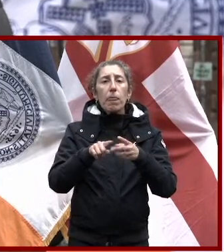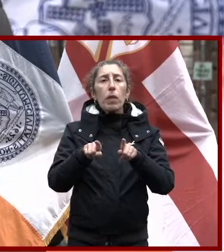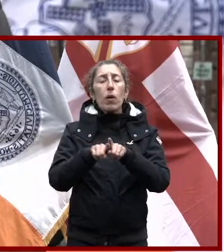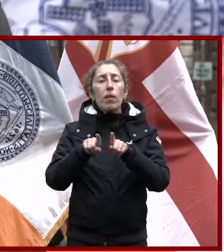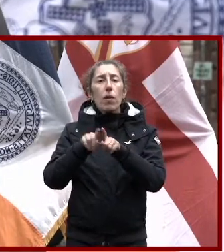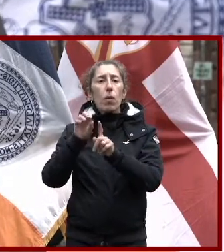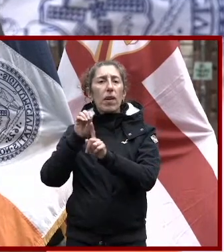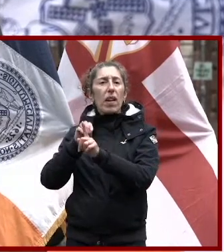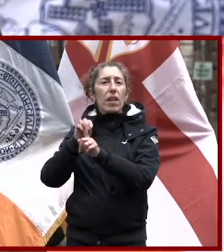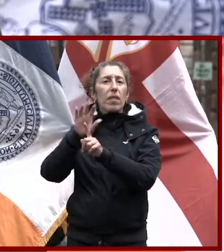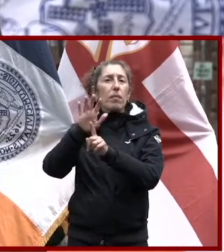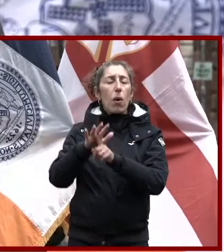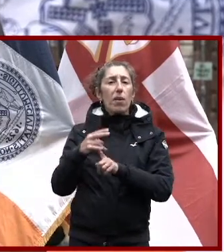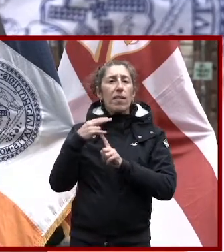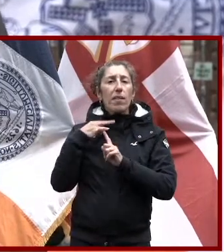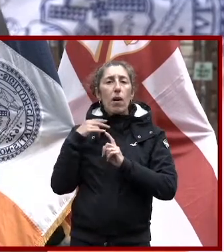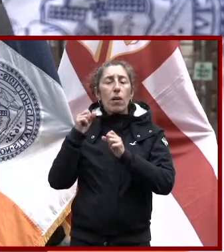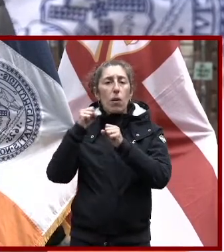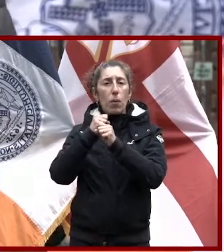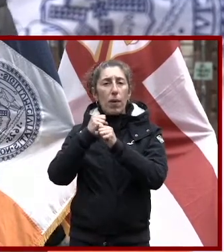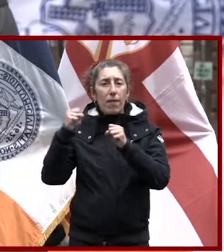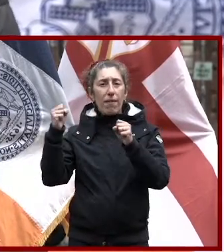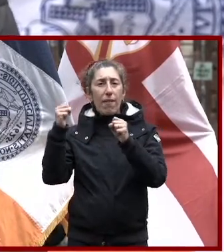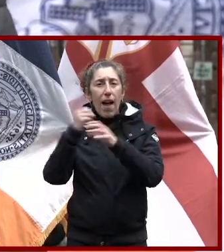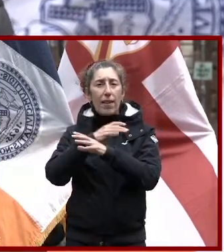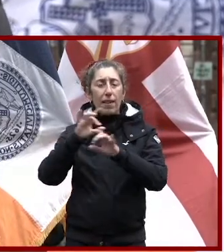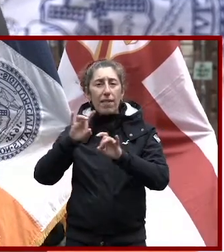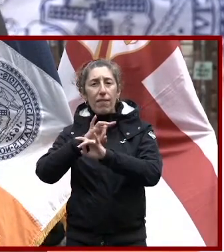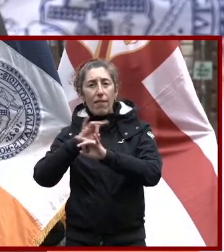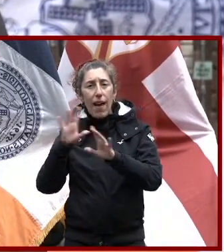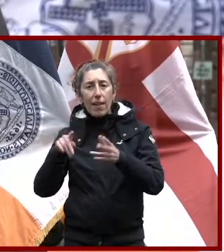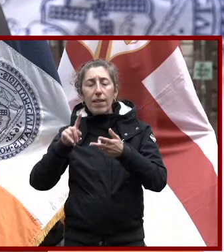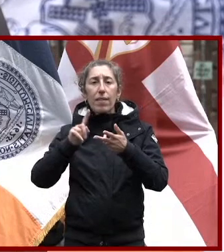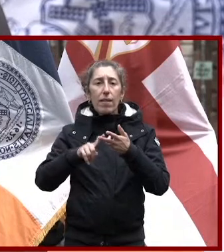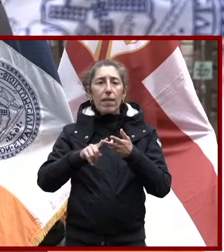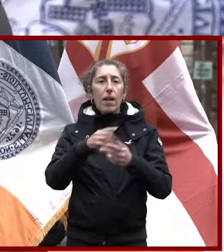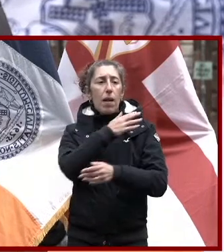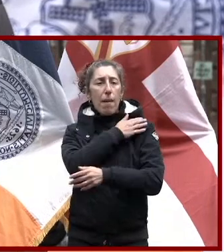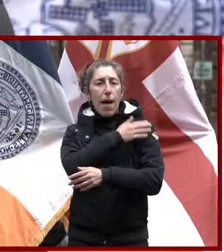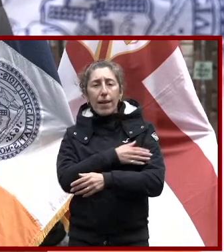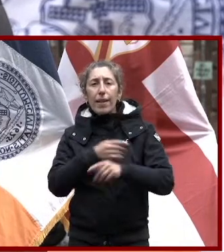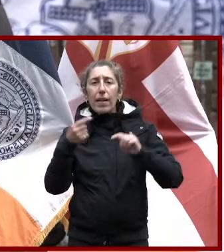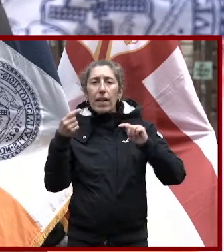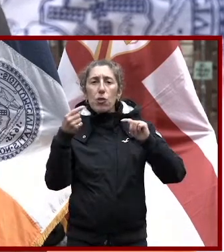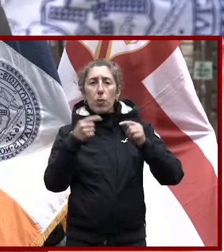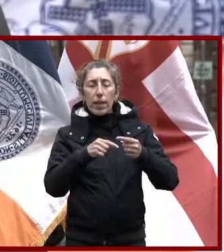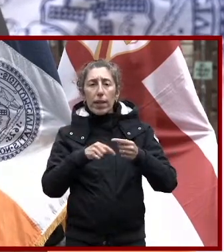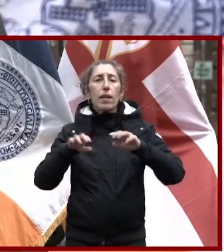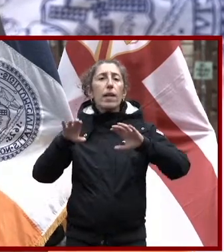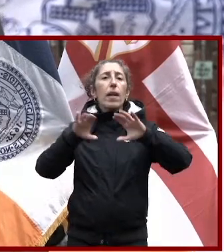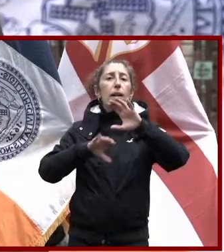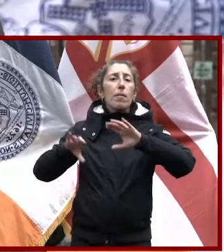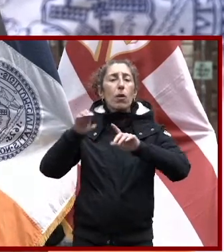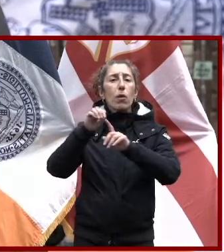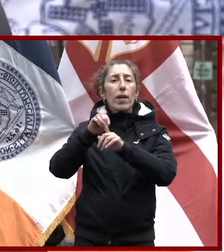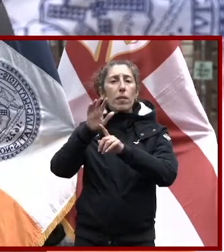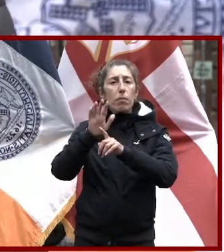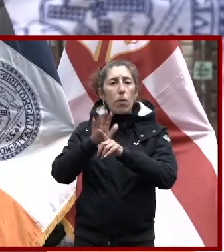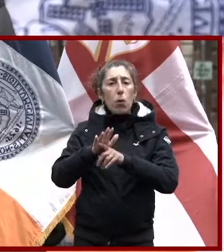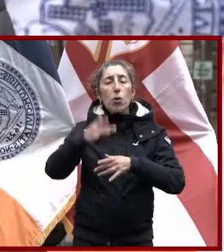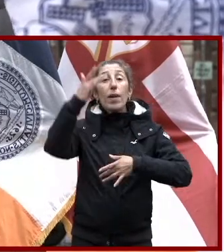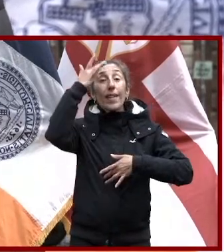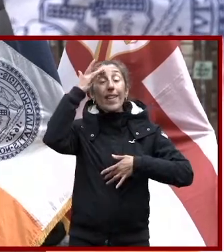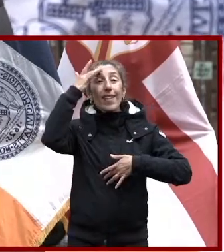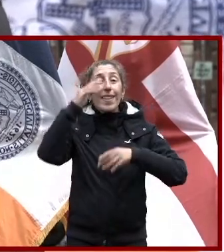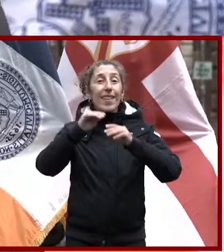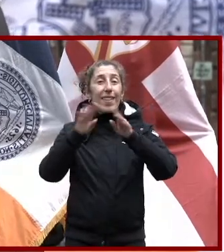to violence, musculoskeletal injuries, chemical and biological exposures, including infectious disease